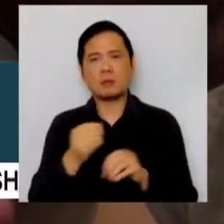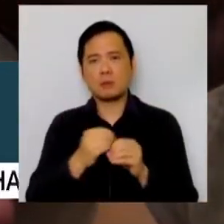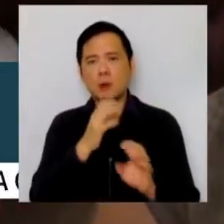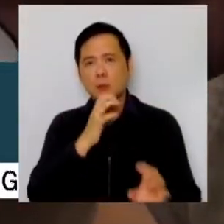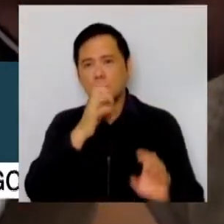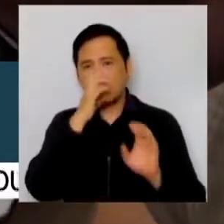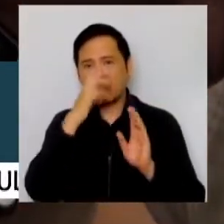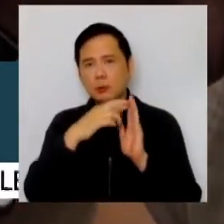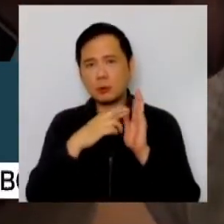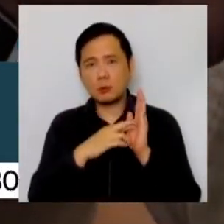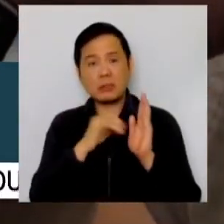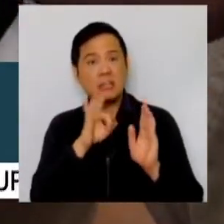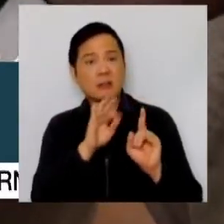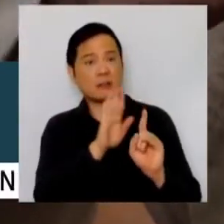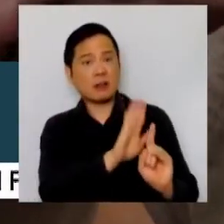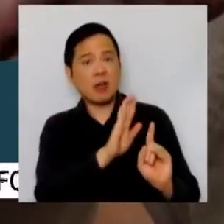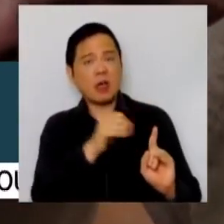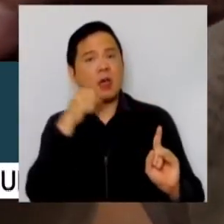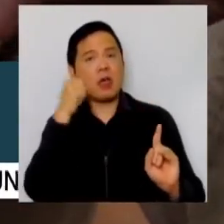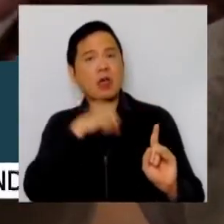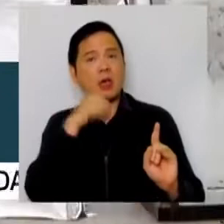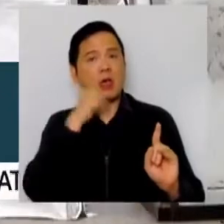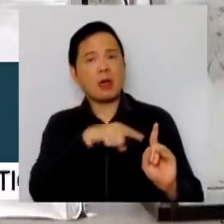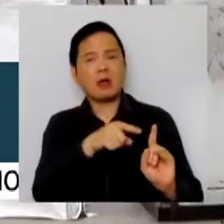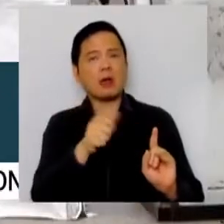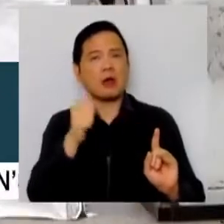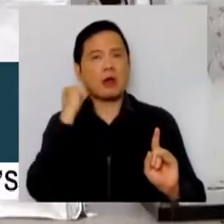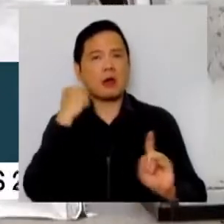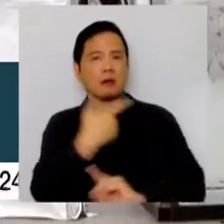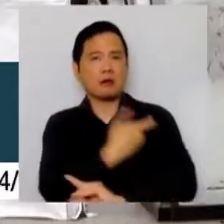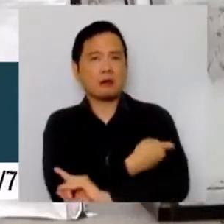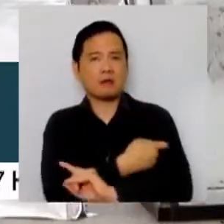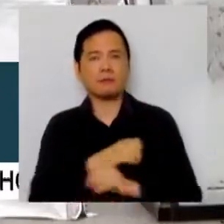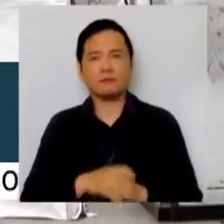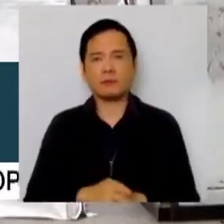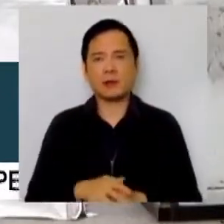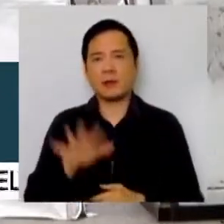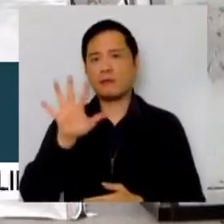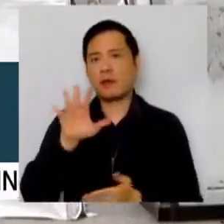who continue to refuse COVID jabs. Around 5 million people